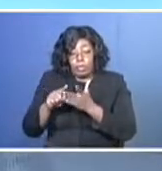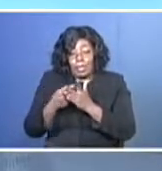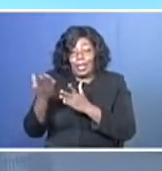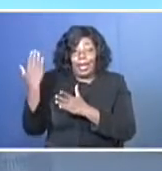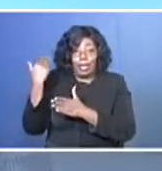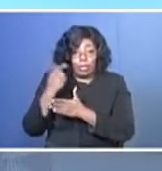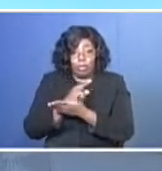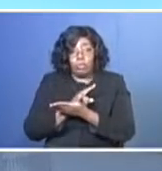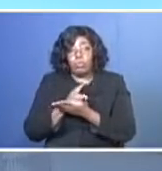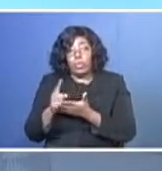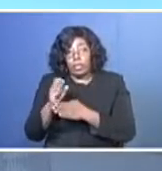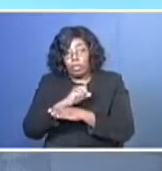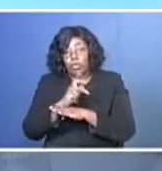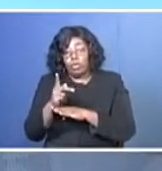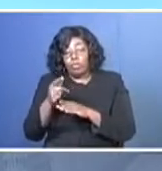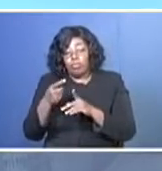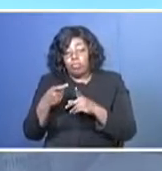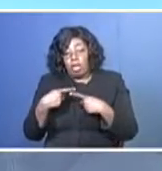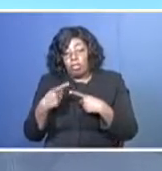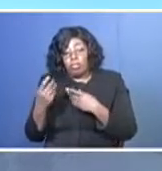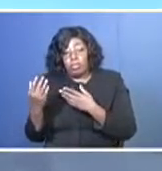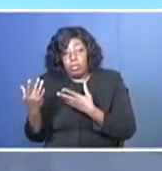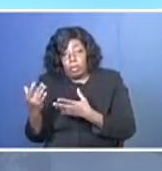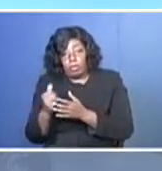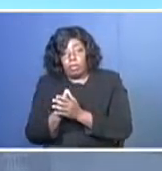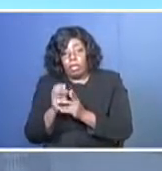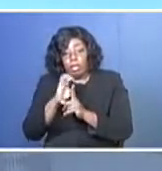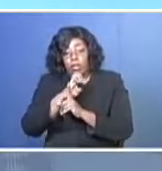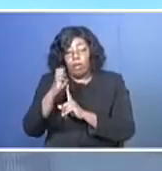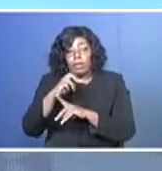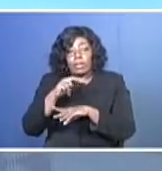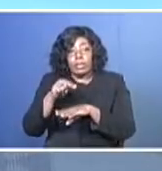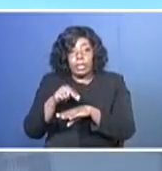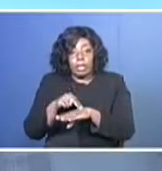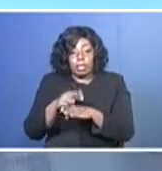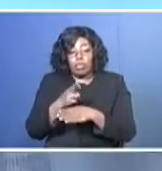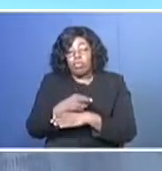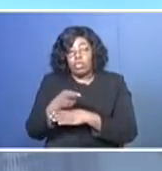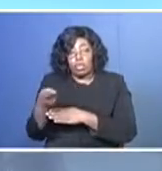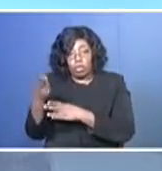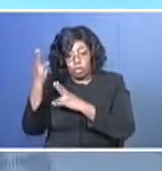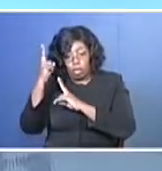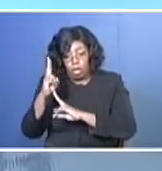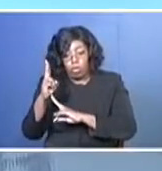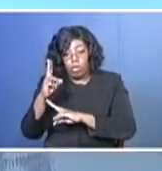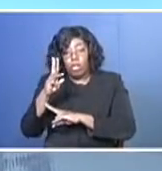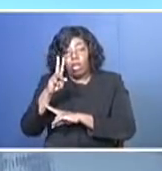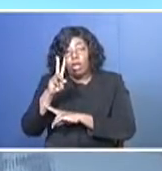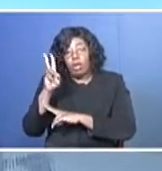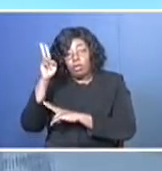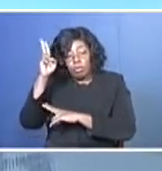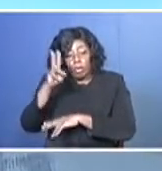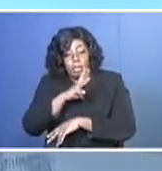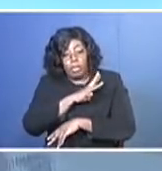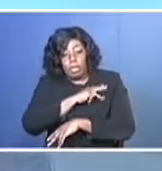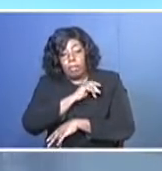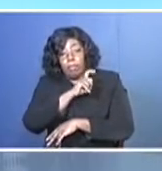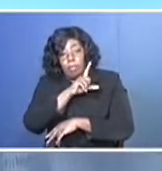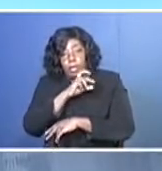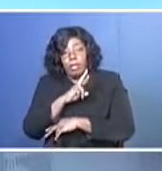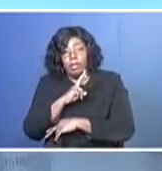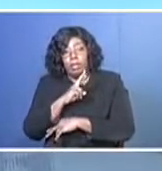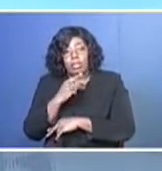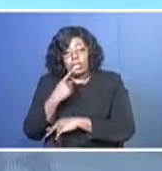week here in New Providence, has been postponed. Minister of Environment and Natural Resources, the Honorable Vaughn Miller, says there are some